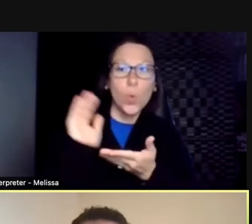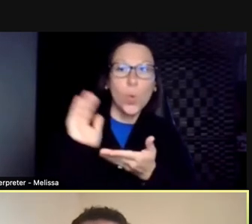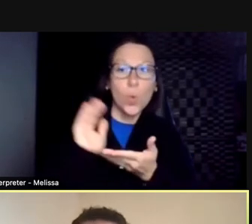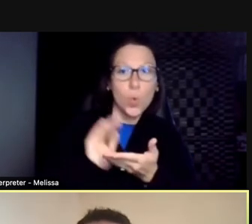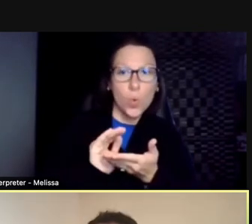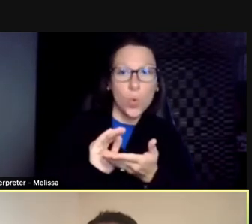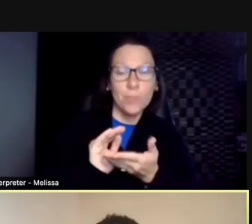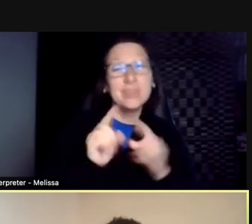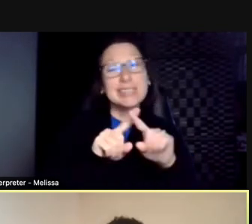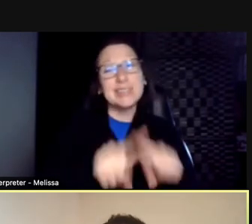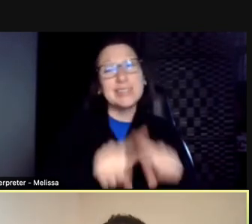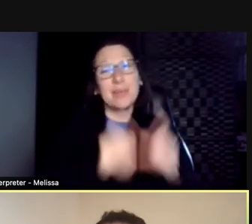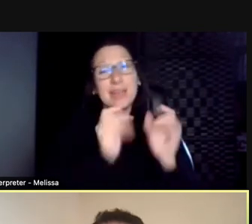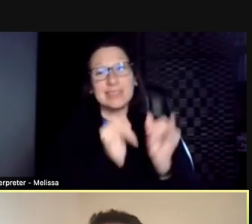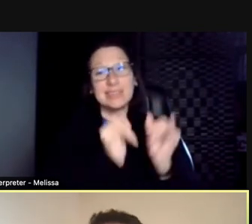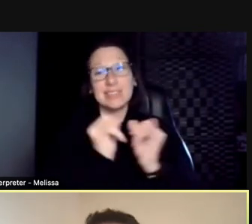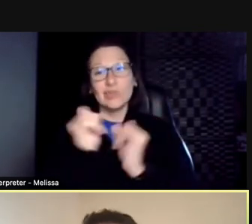to the student.